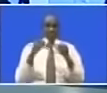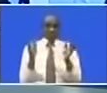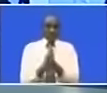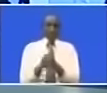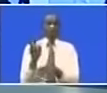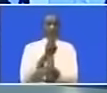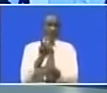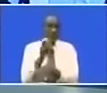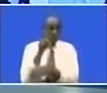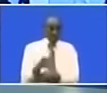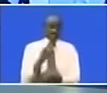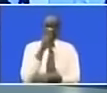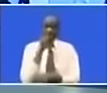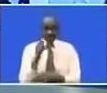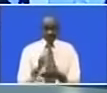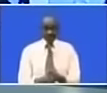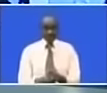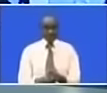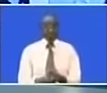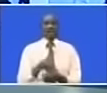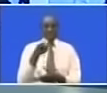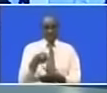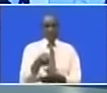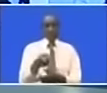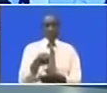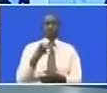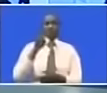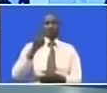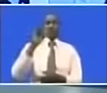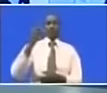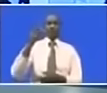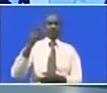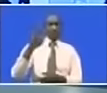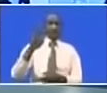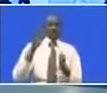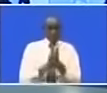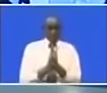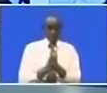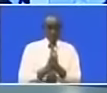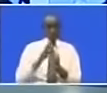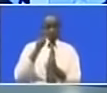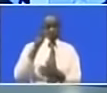and Observation in Tanzania, as well as Victor Rateng from Toweza East Africa.